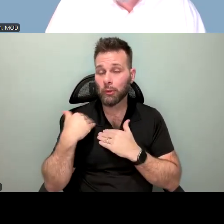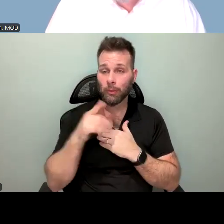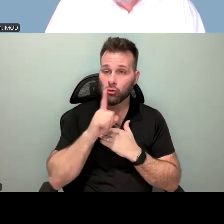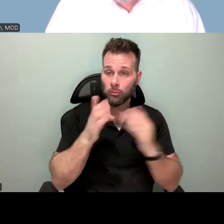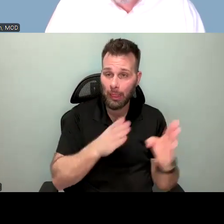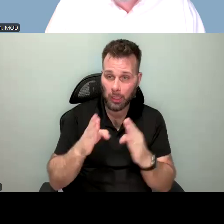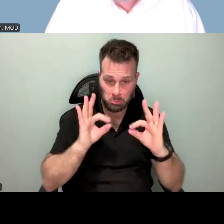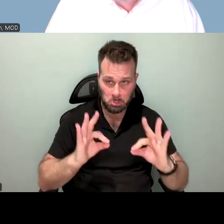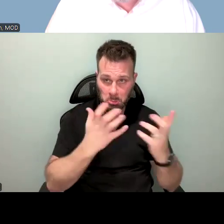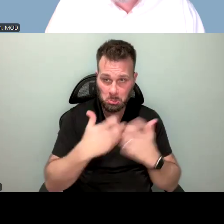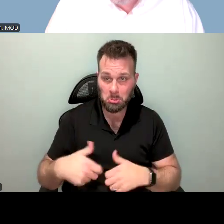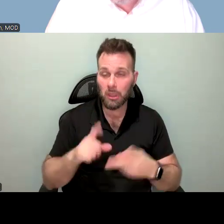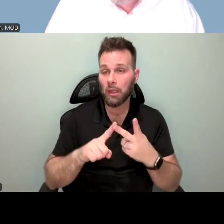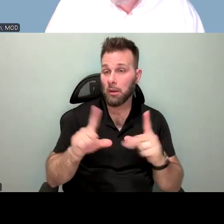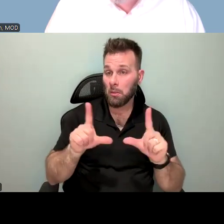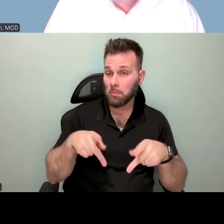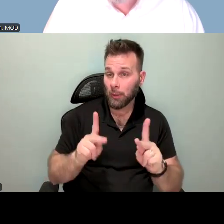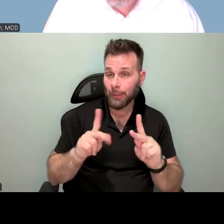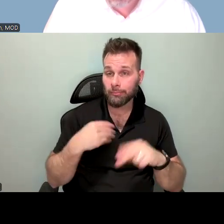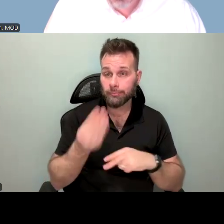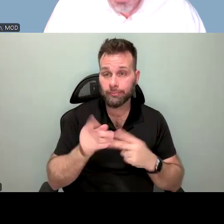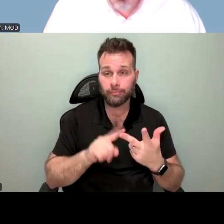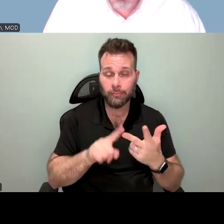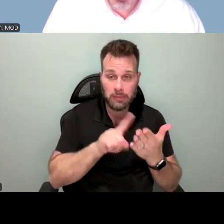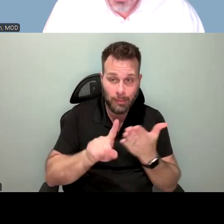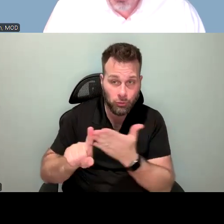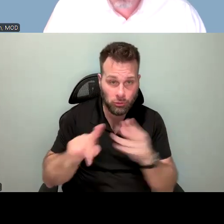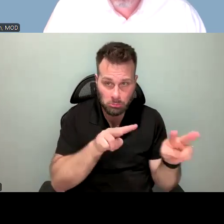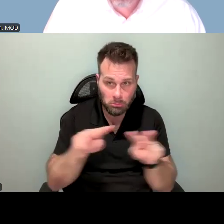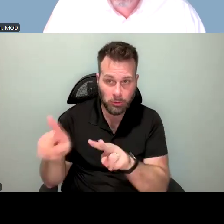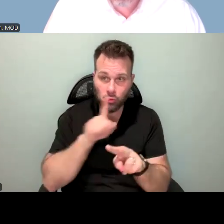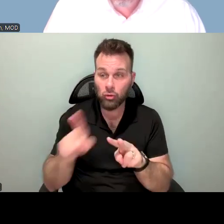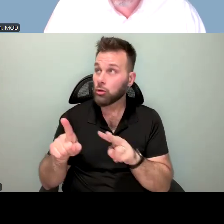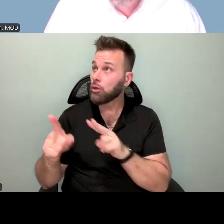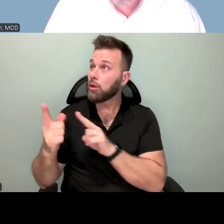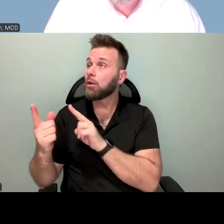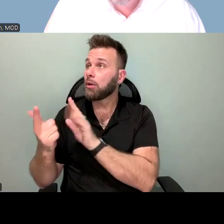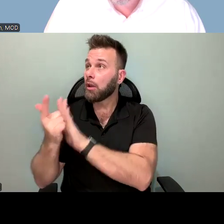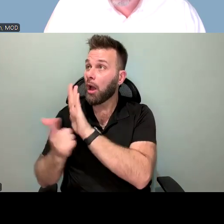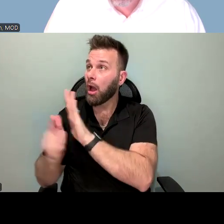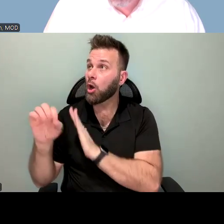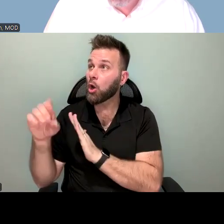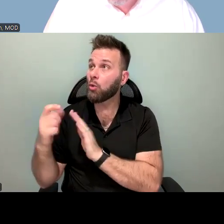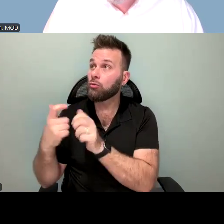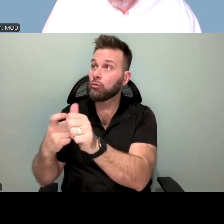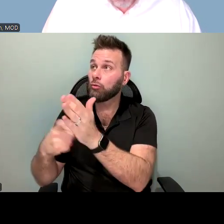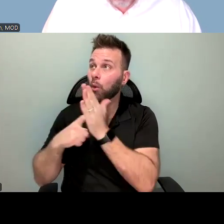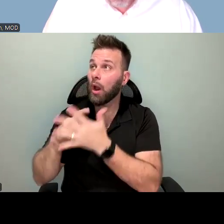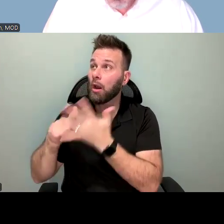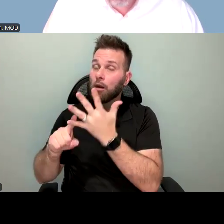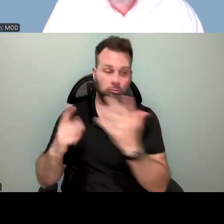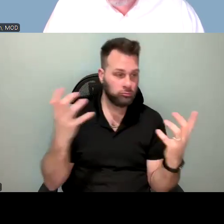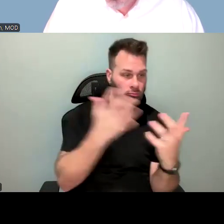plans, issuing permits, and conducting inspections to ensure compliance with state building codes. They serve as the